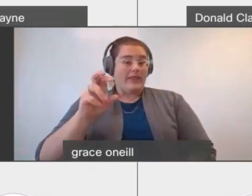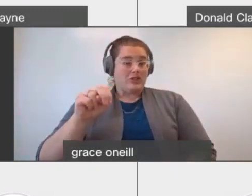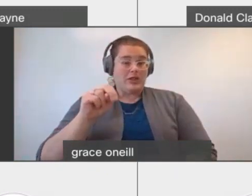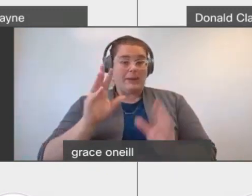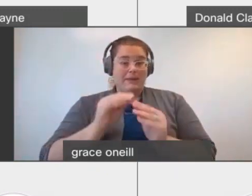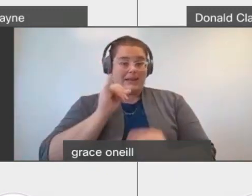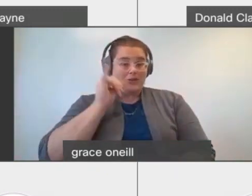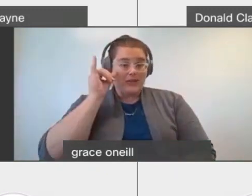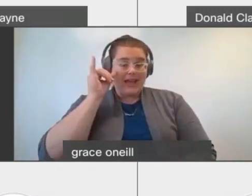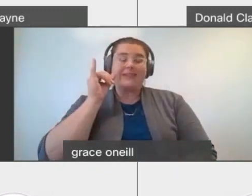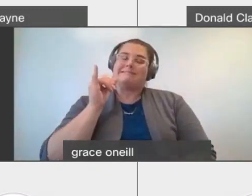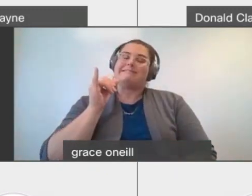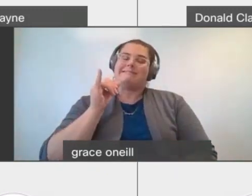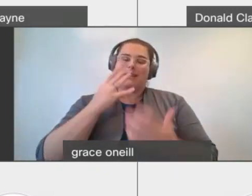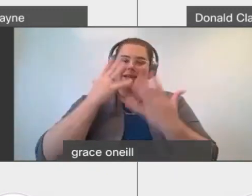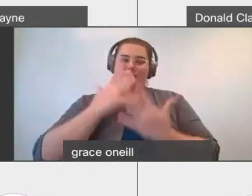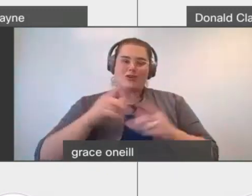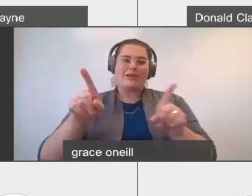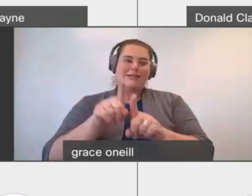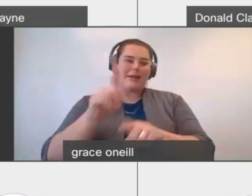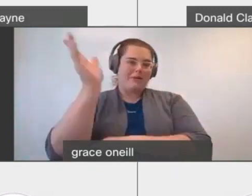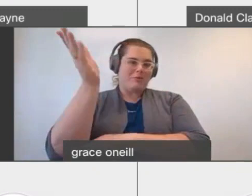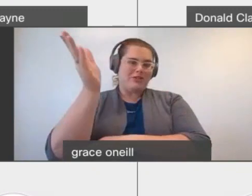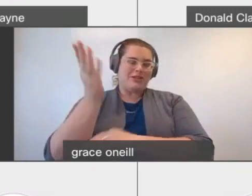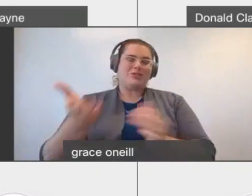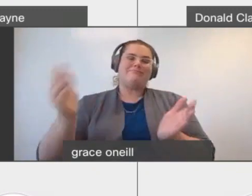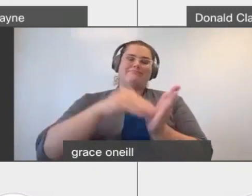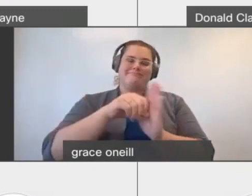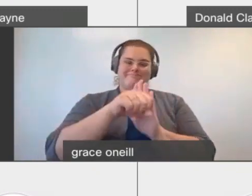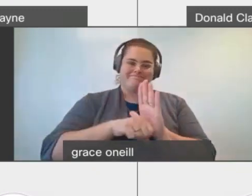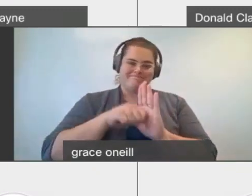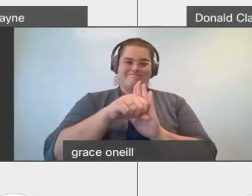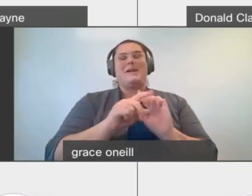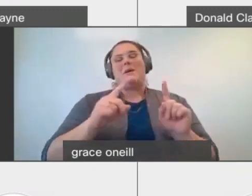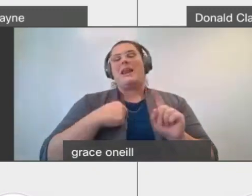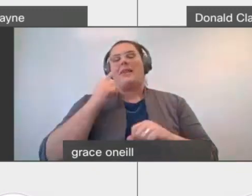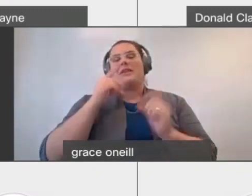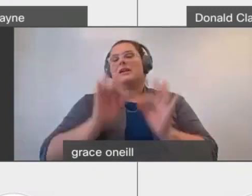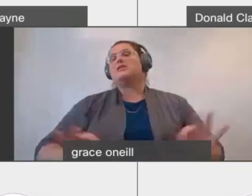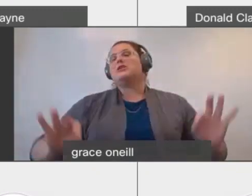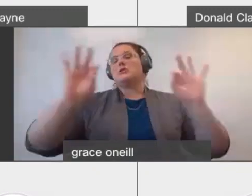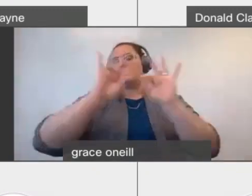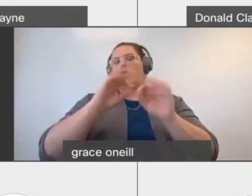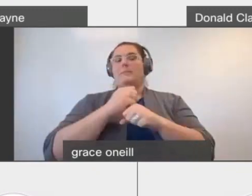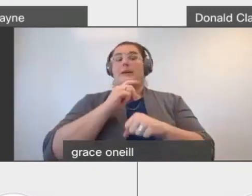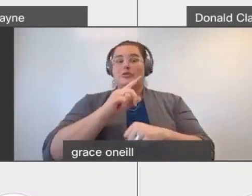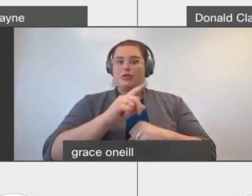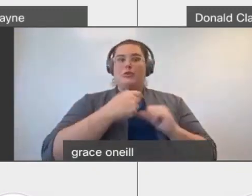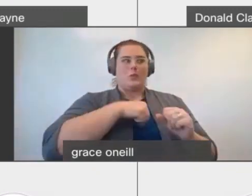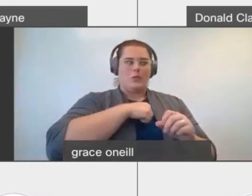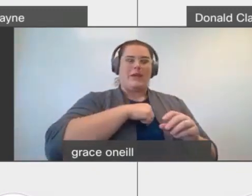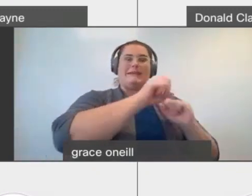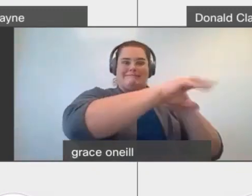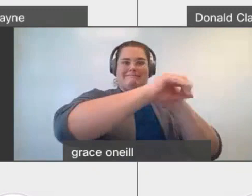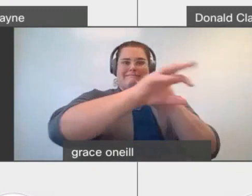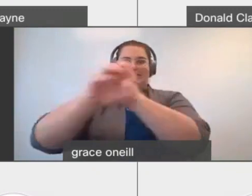same presentation. However, we think this is very important that we cast the wide net as far as sharing this information and making